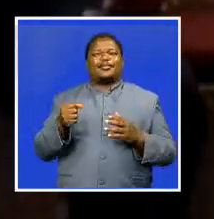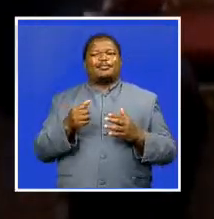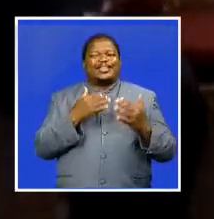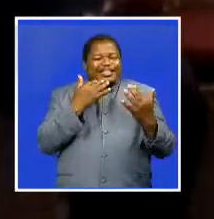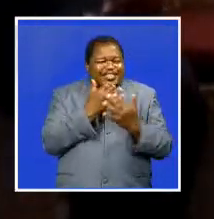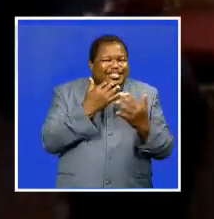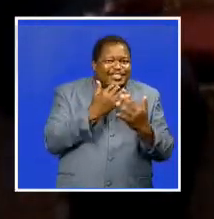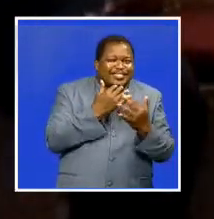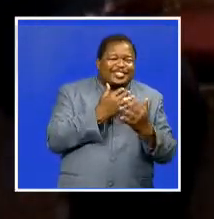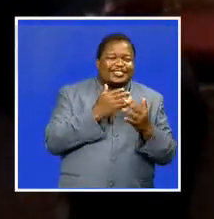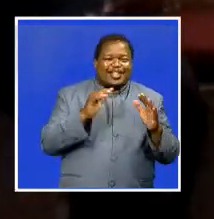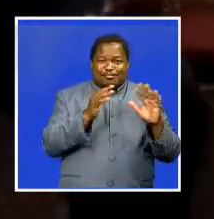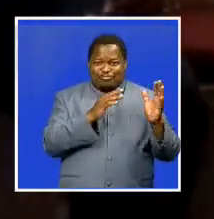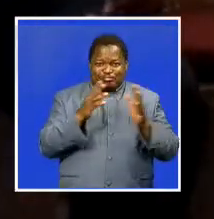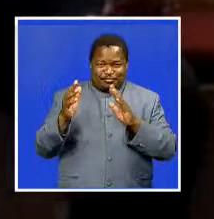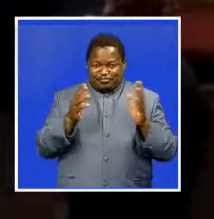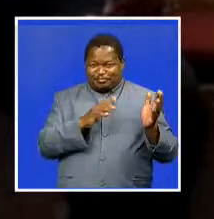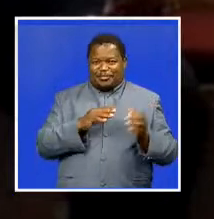bekunene